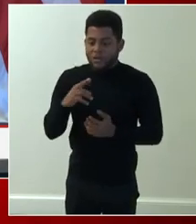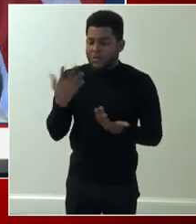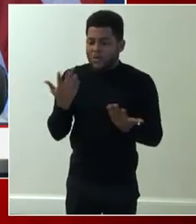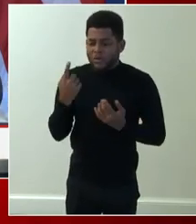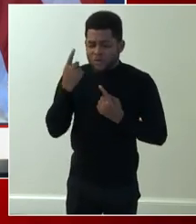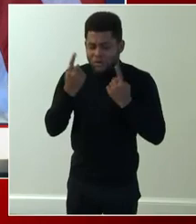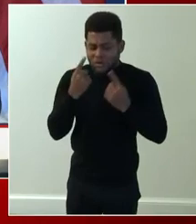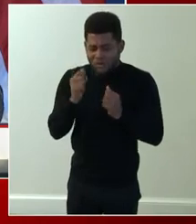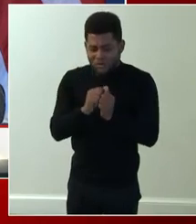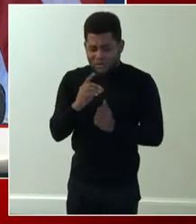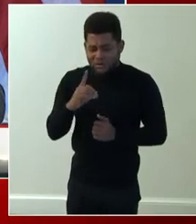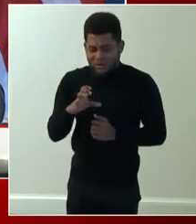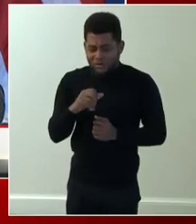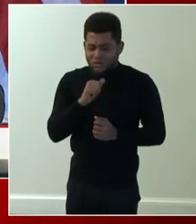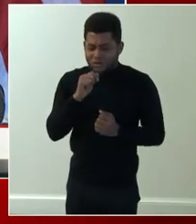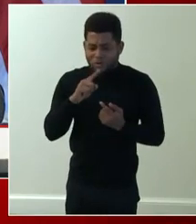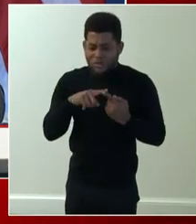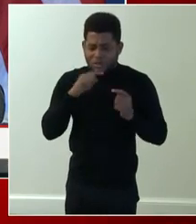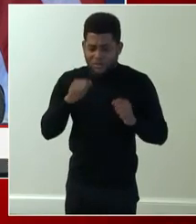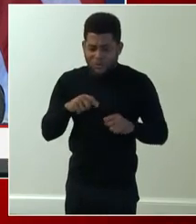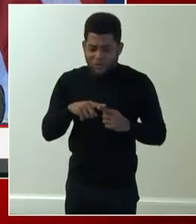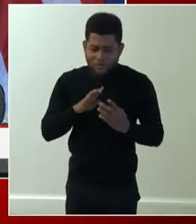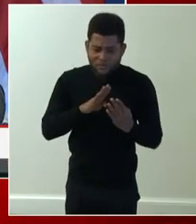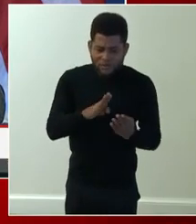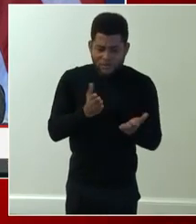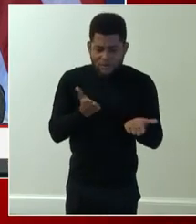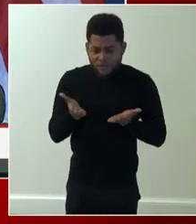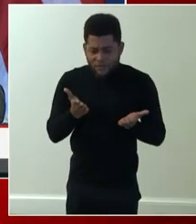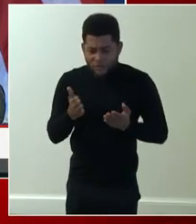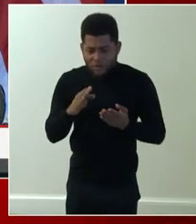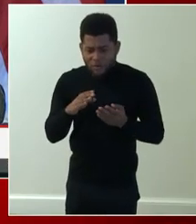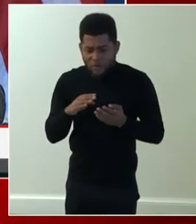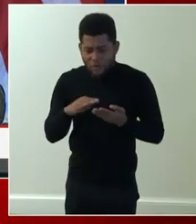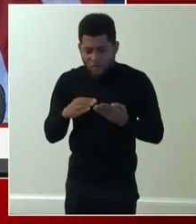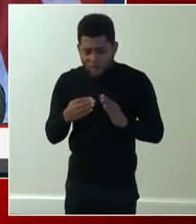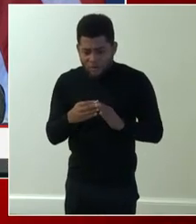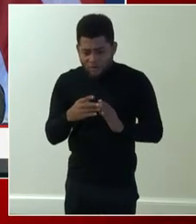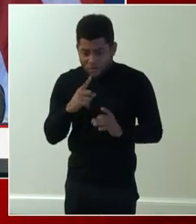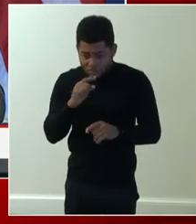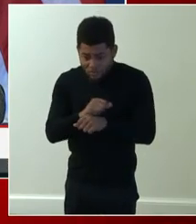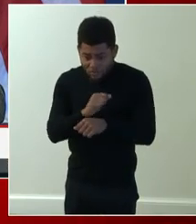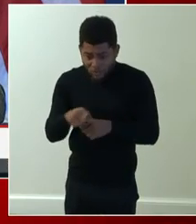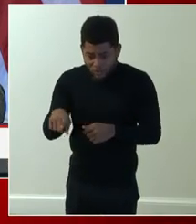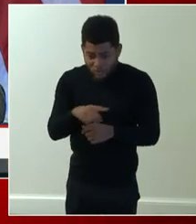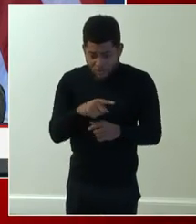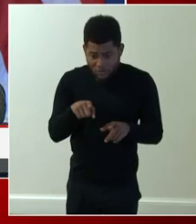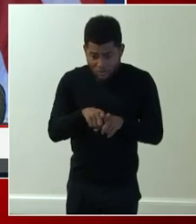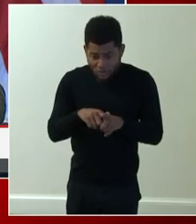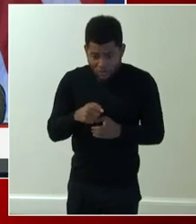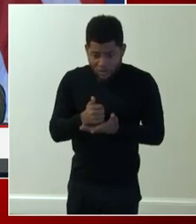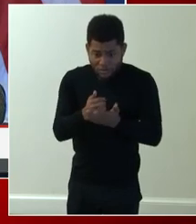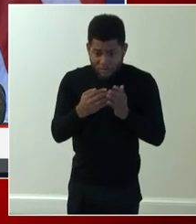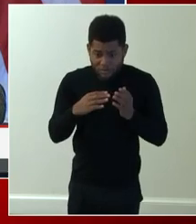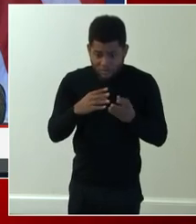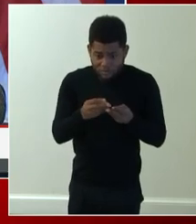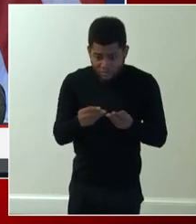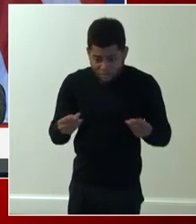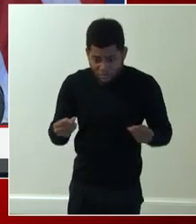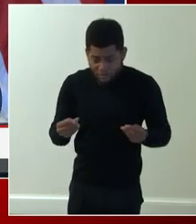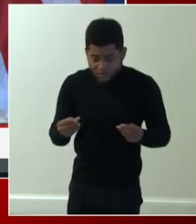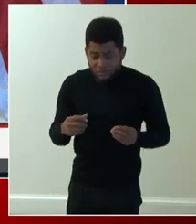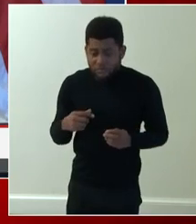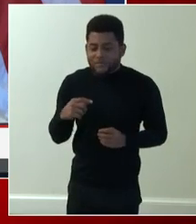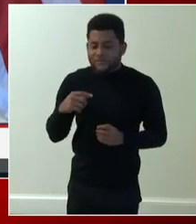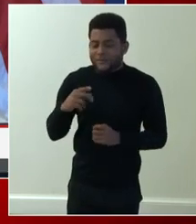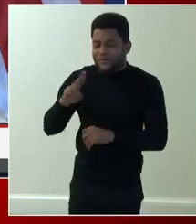Fire not being able to address or serve the community, and are you working with that office to help in any way? Or Well, of course, we're concerned about all